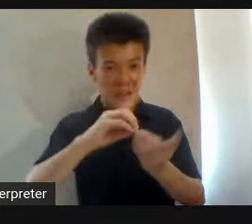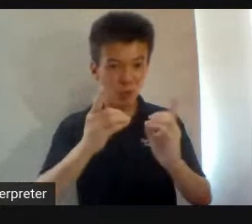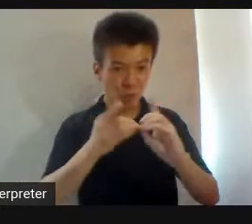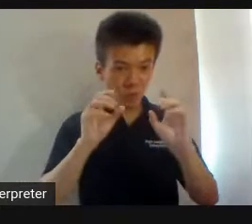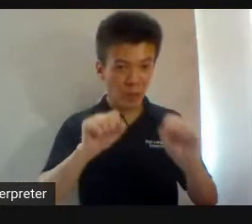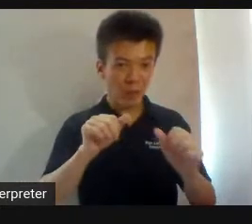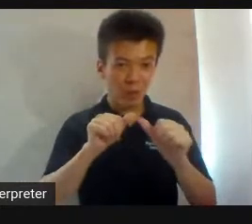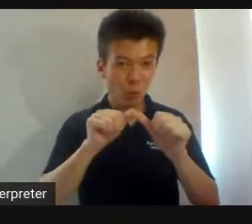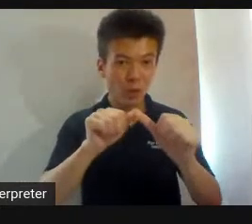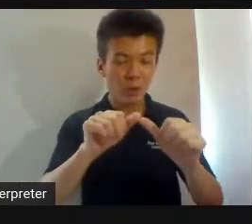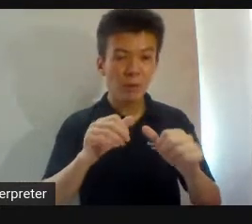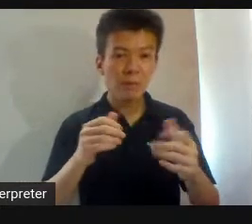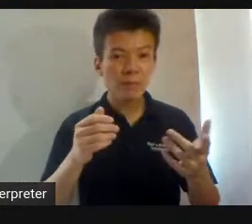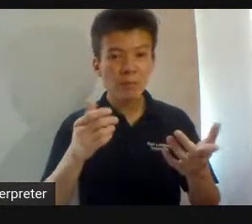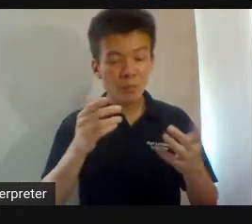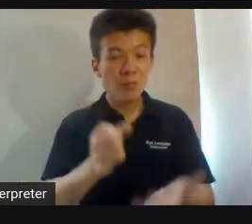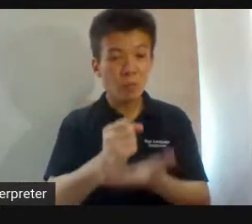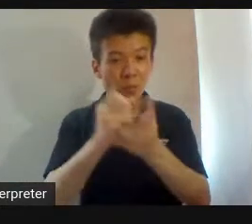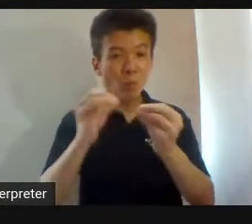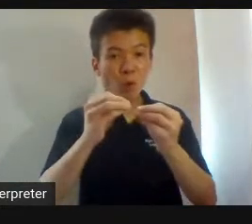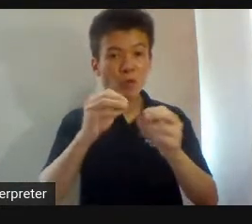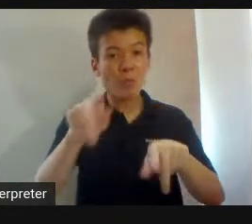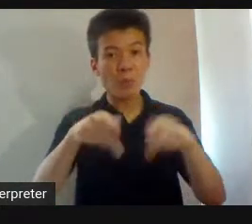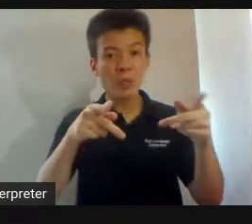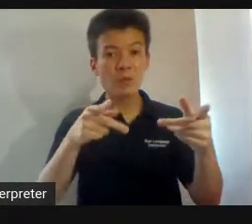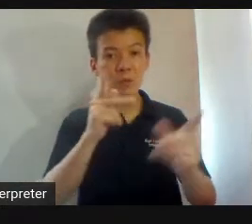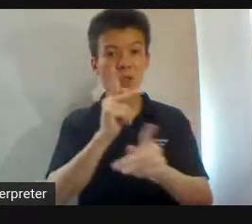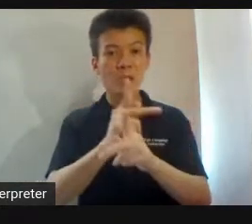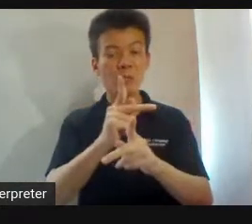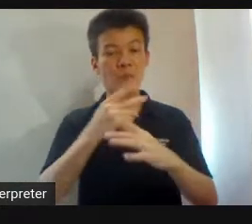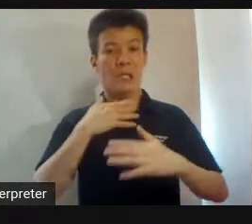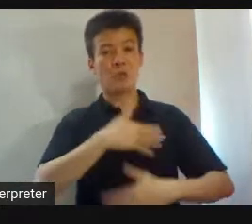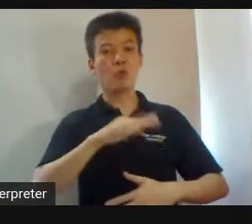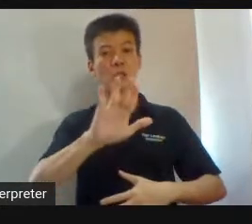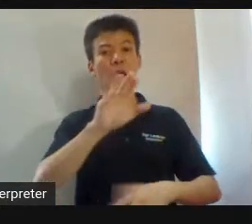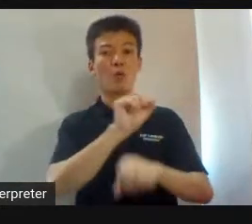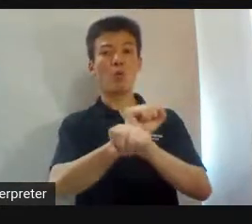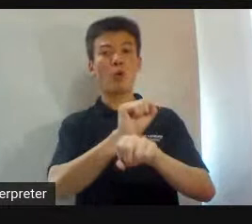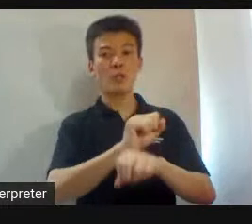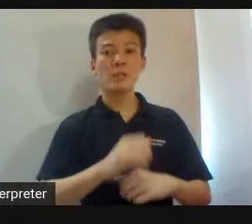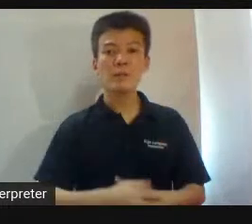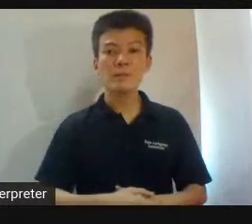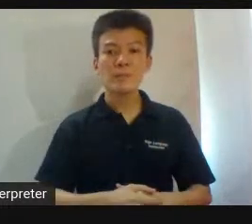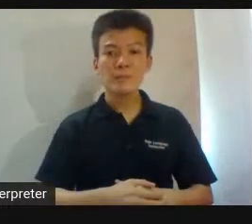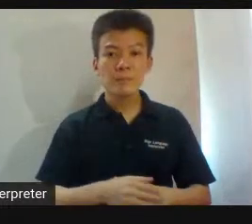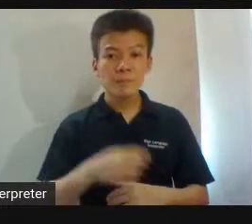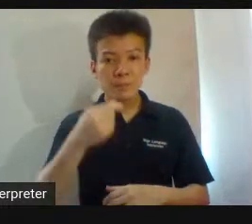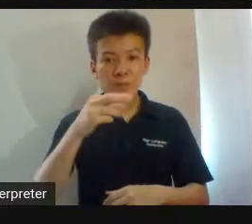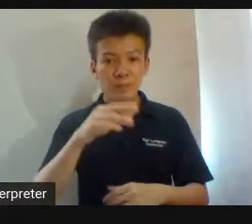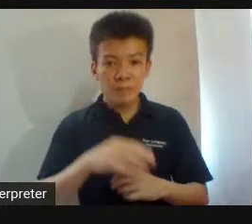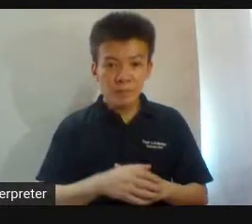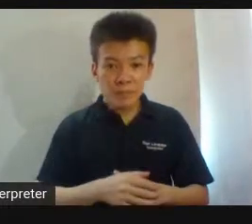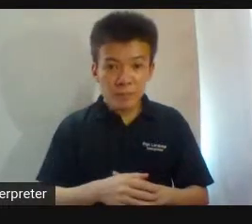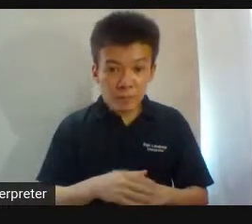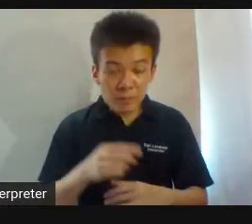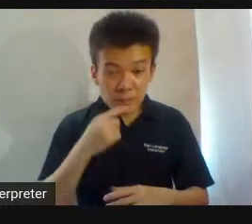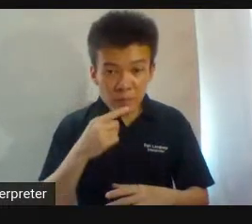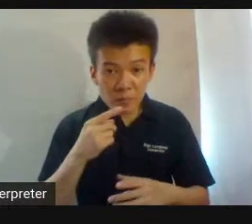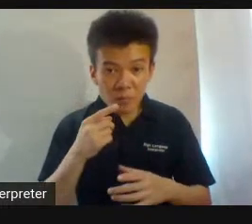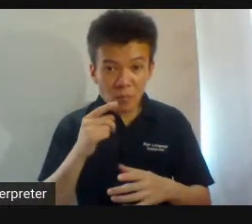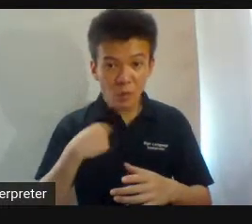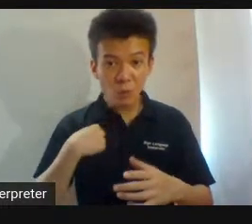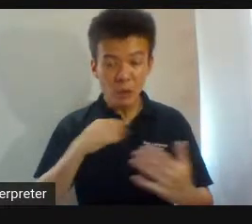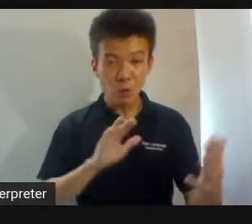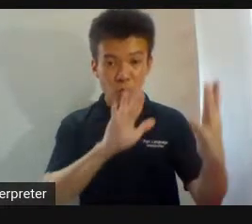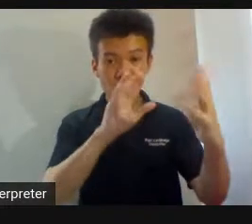continue to enable more of those people to keep enjoying the work. Yeah, I think one of those issues that we do face